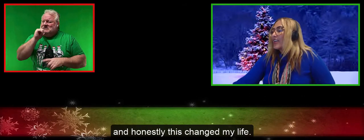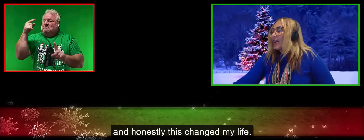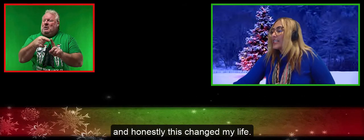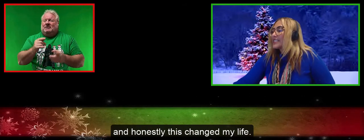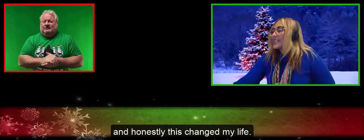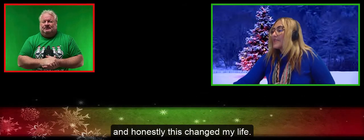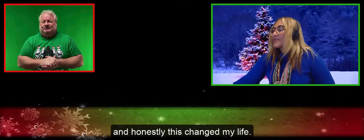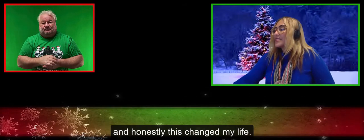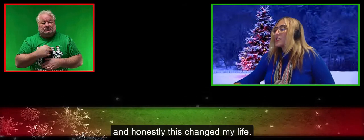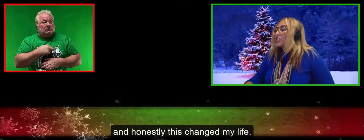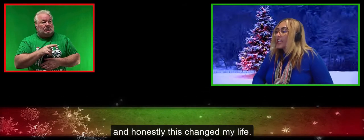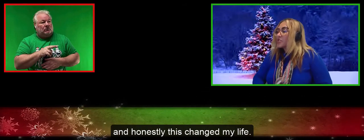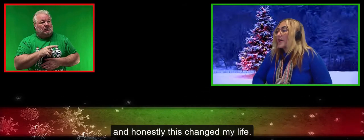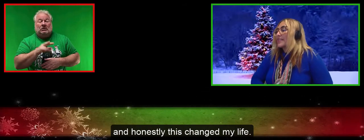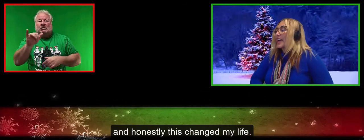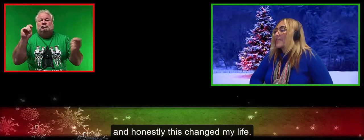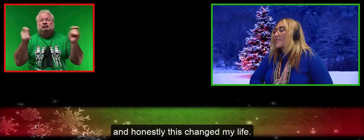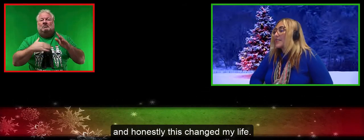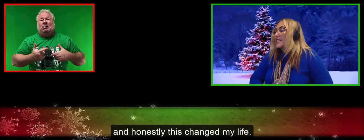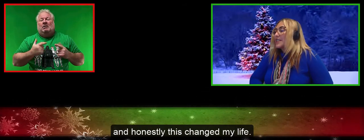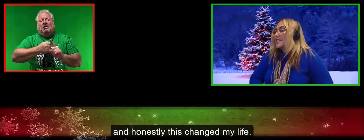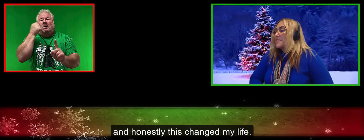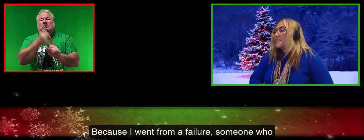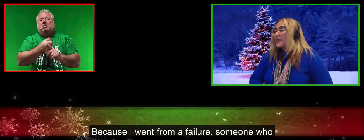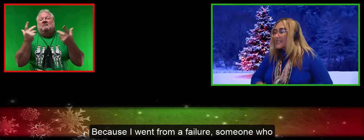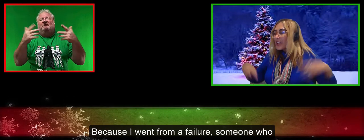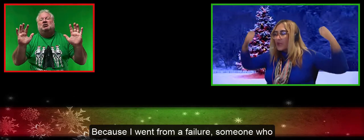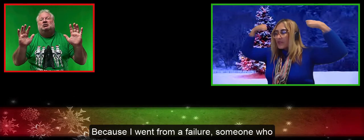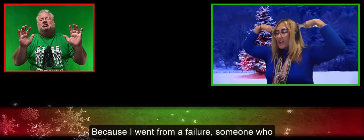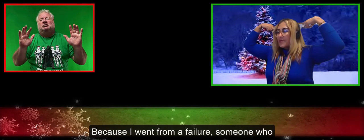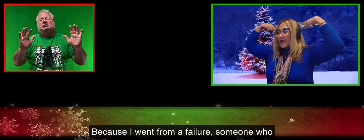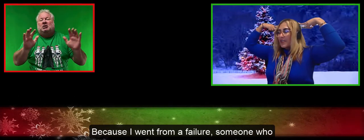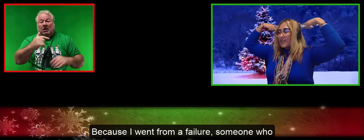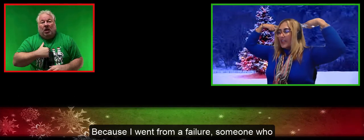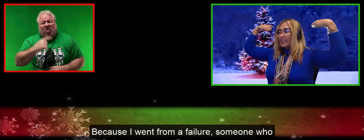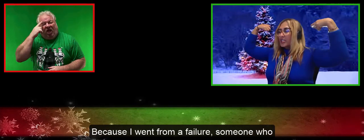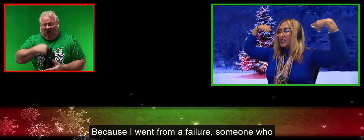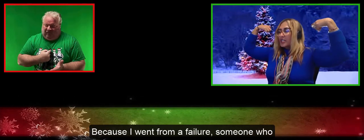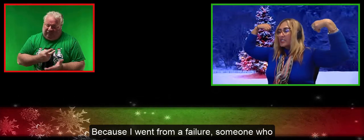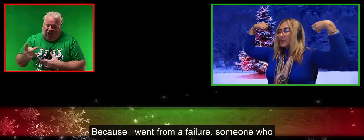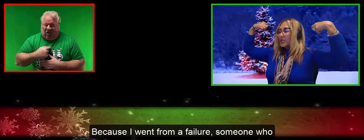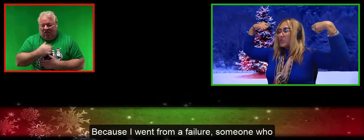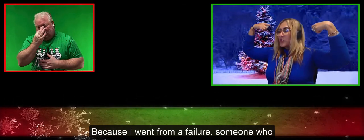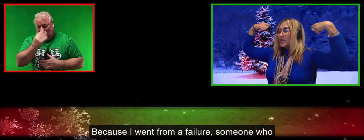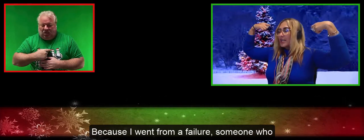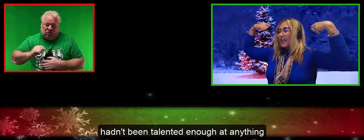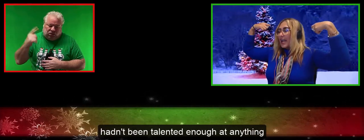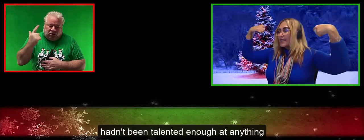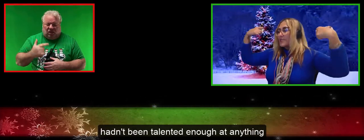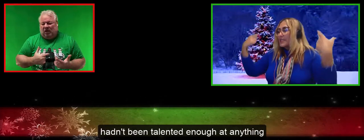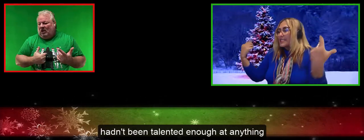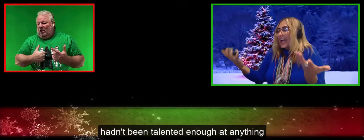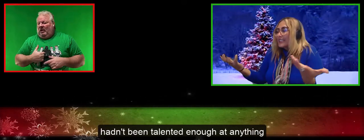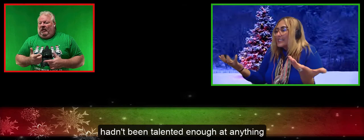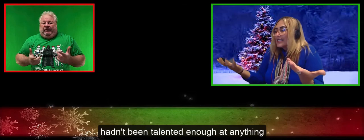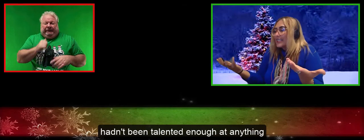And honestly, this changed my life because I went from a failure, someone who hadn't